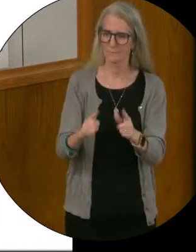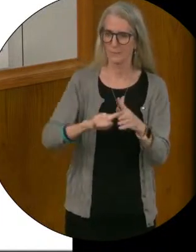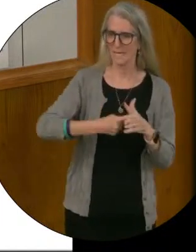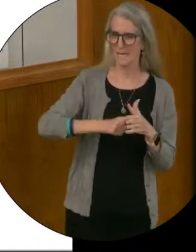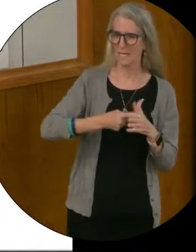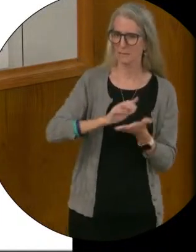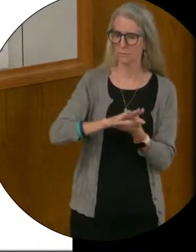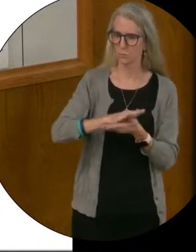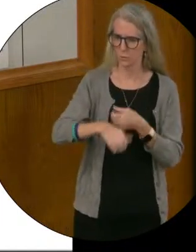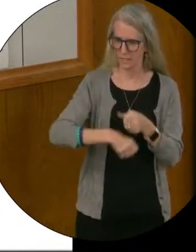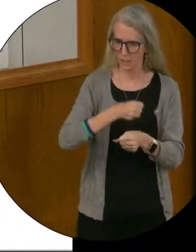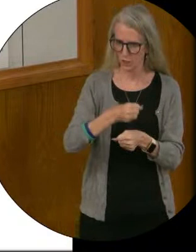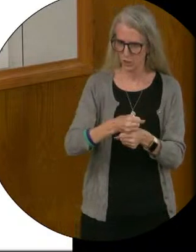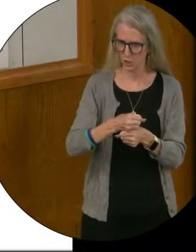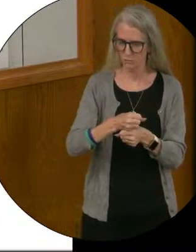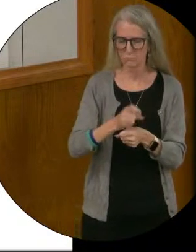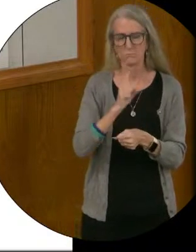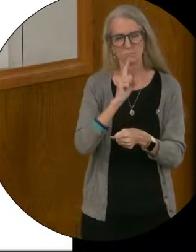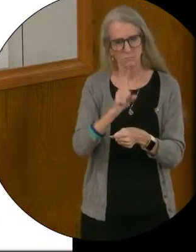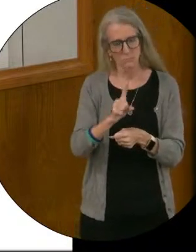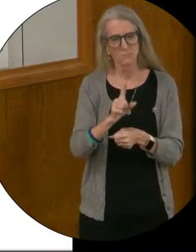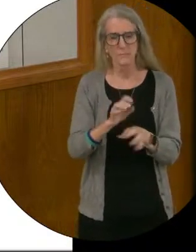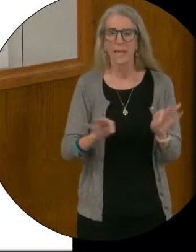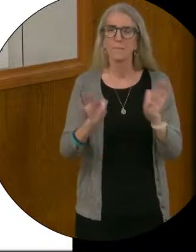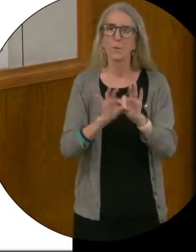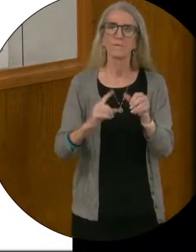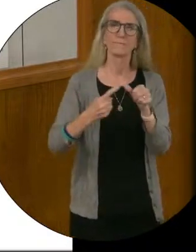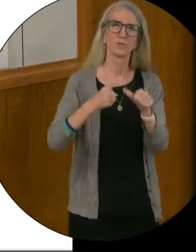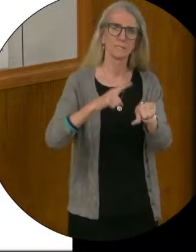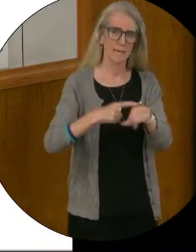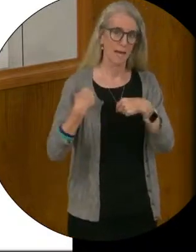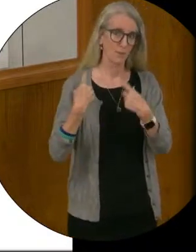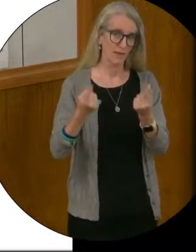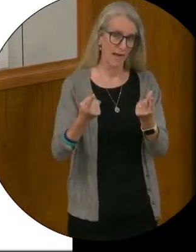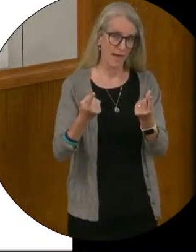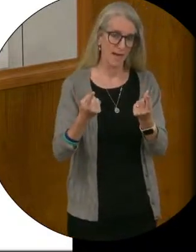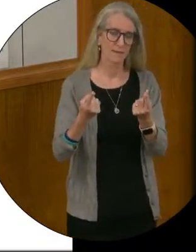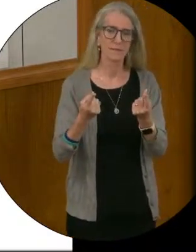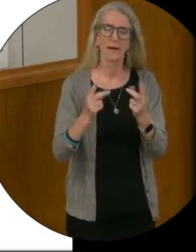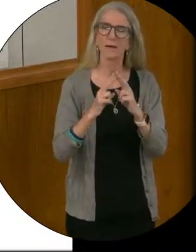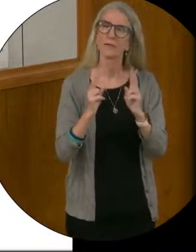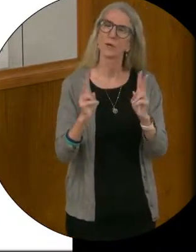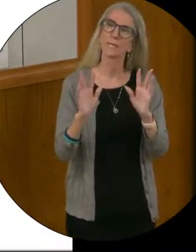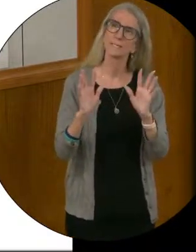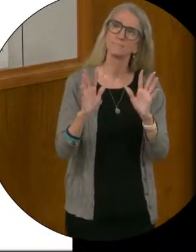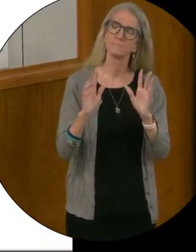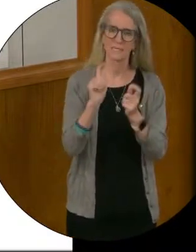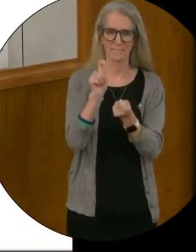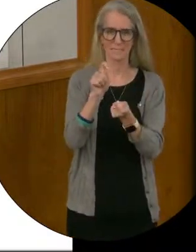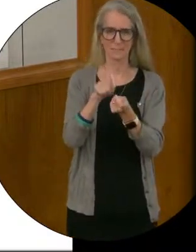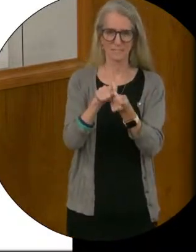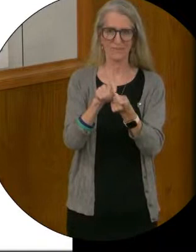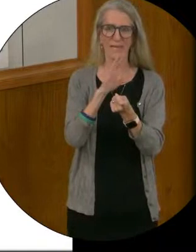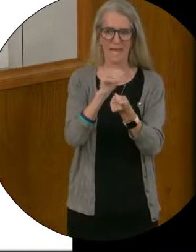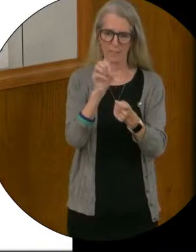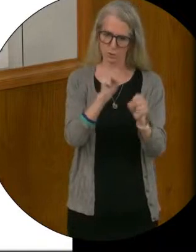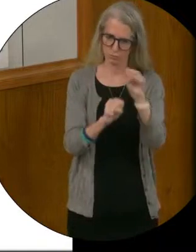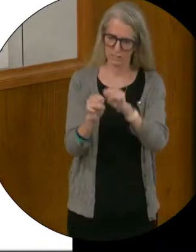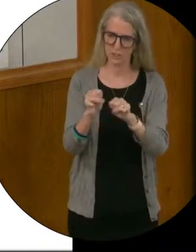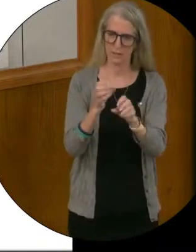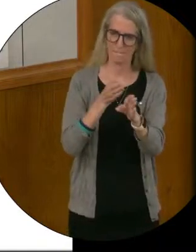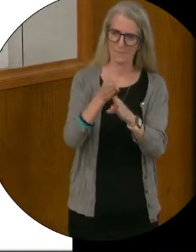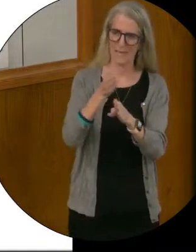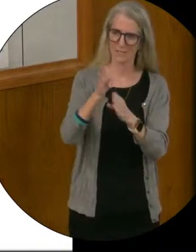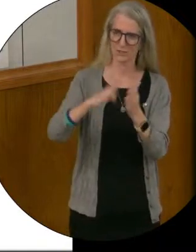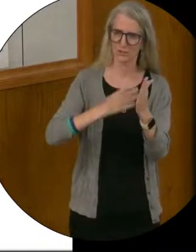So that's been really important. We've had, for the first time, we've had a very specific and strategic master scheduling